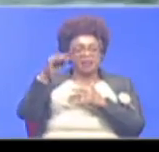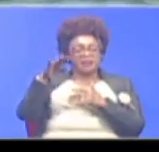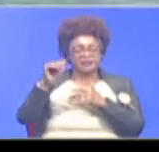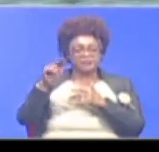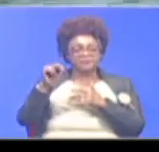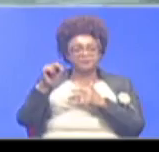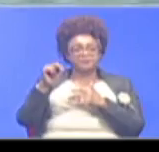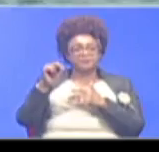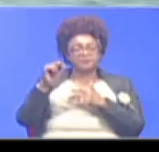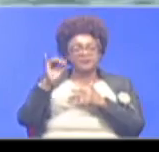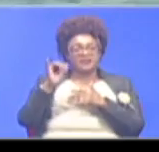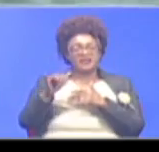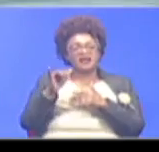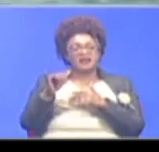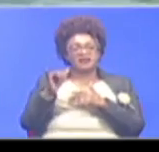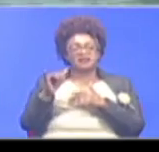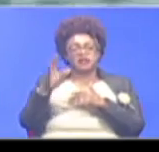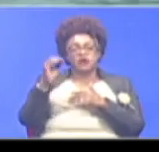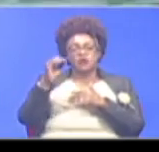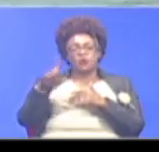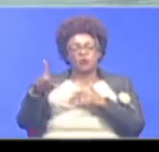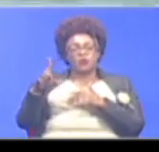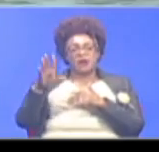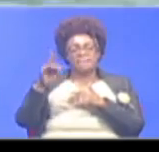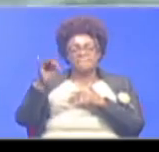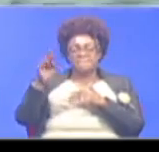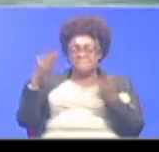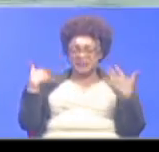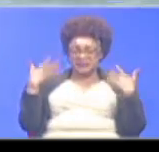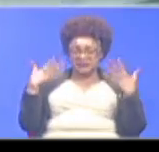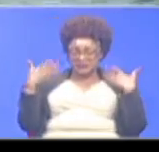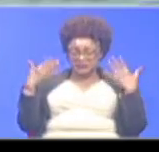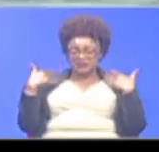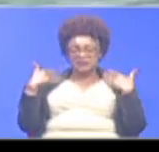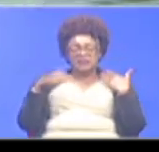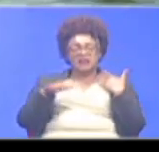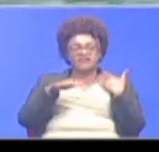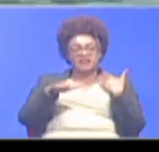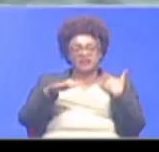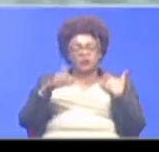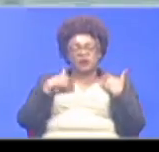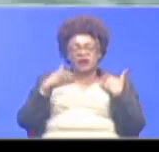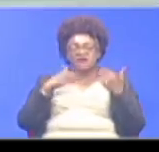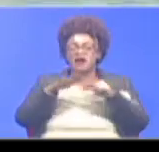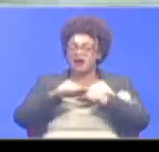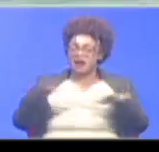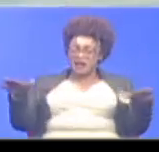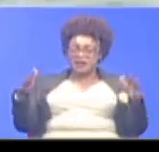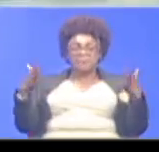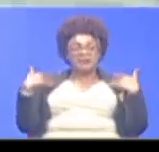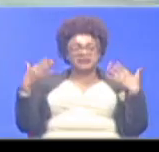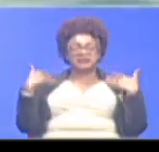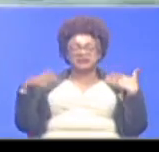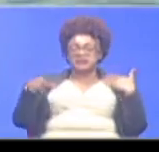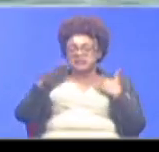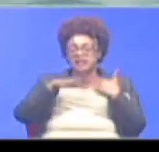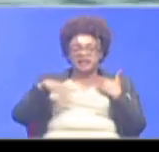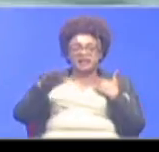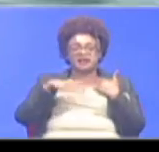called cool breeze. And there's, in the evening, there will be a land breeze. So in this area,